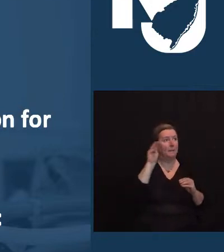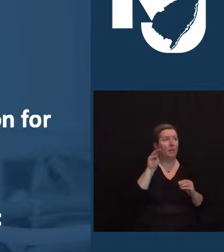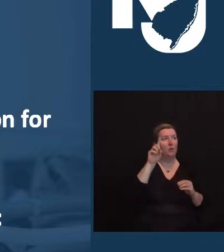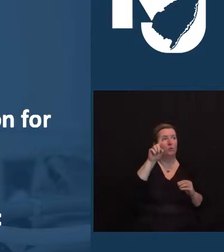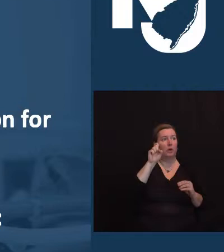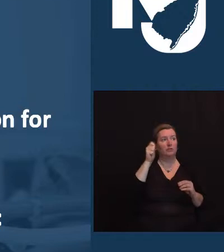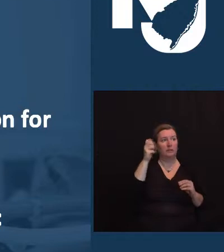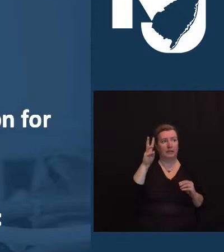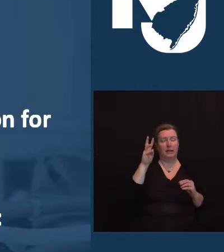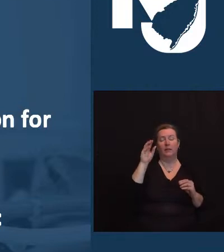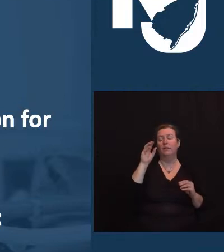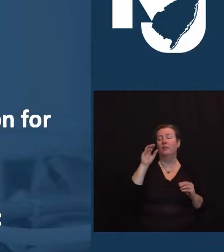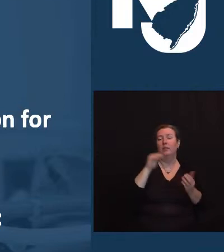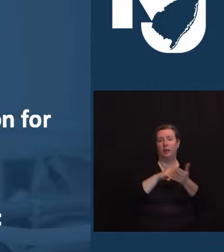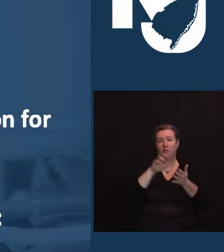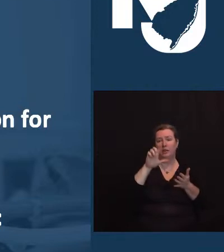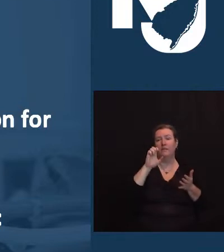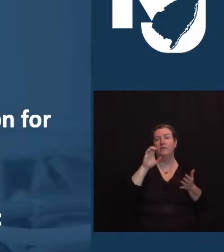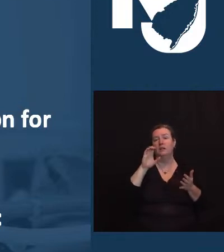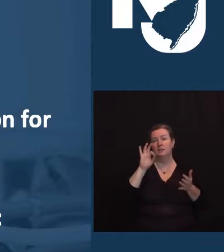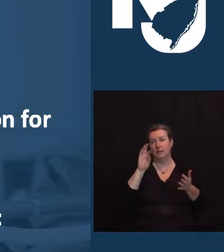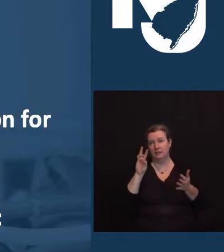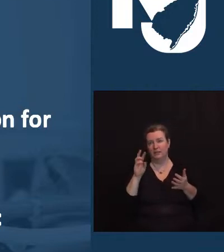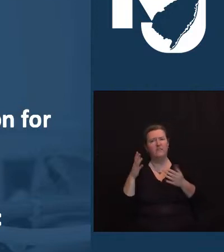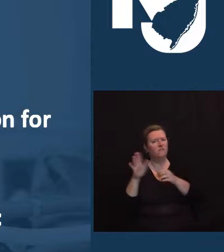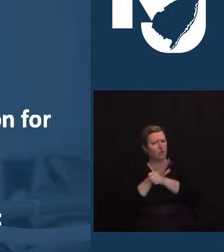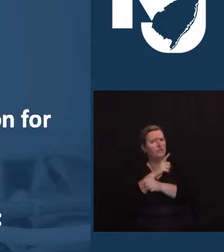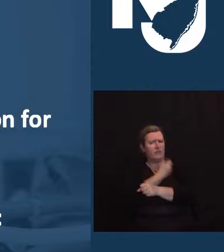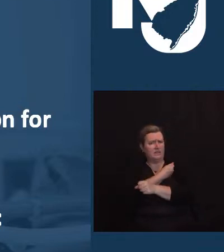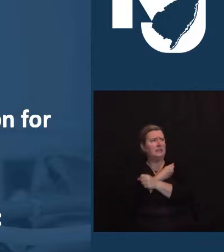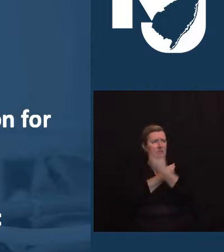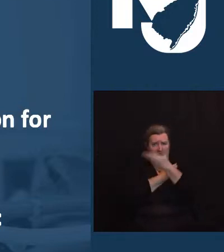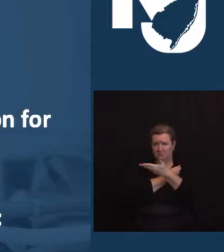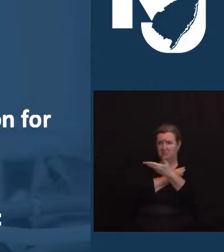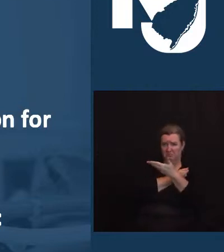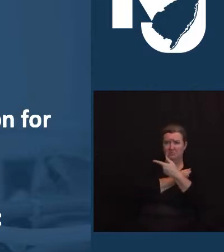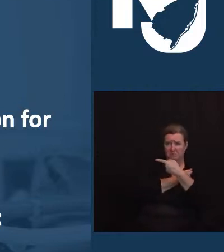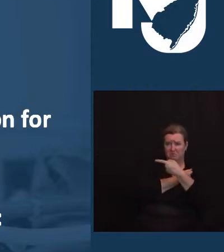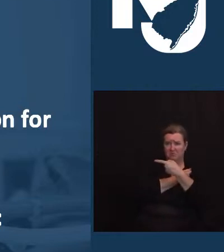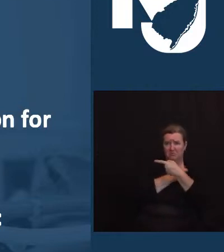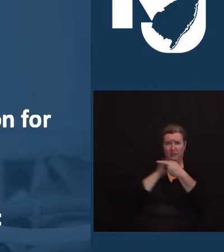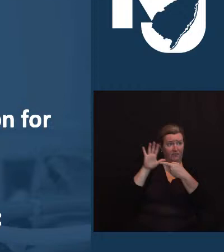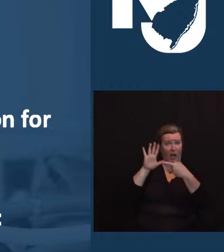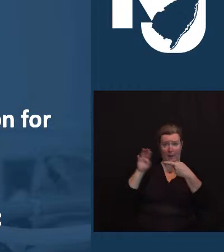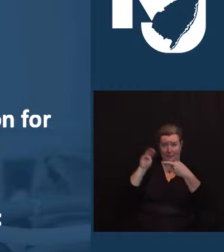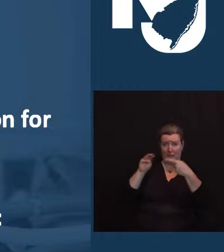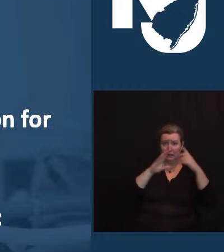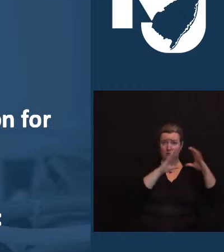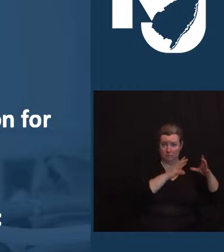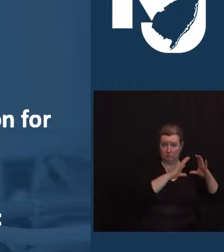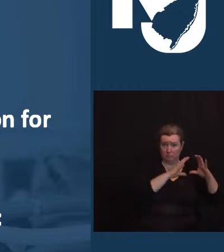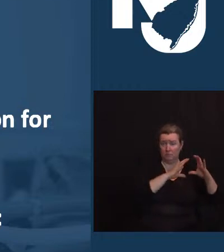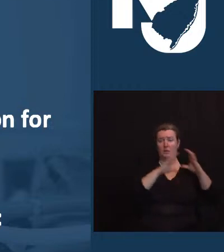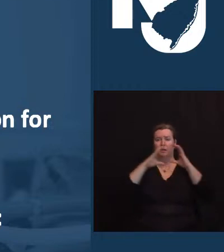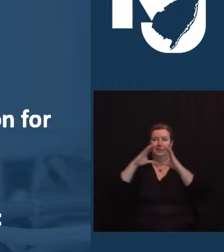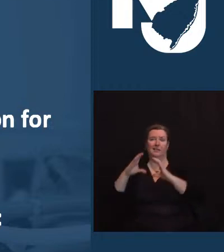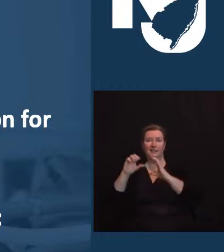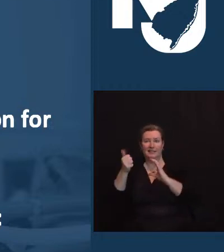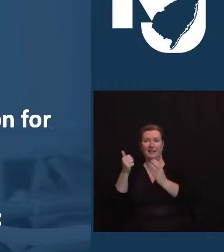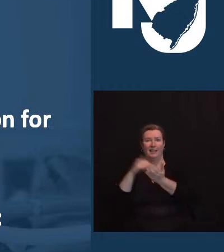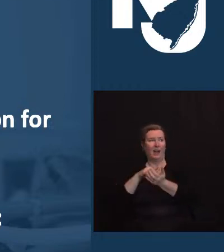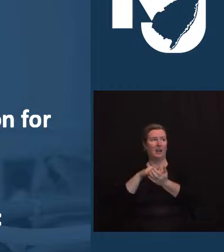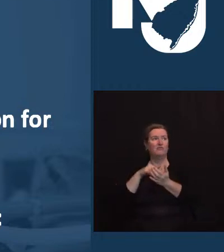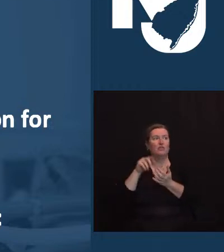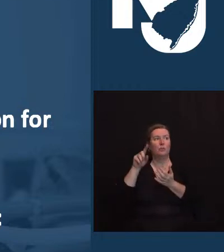5,116,596 individuals were counted as fully vaccinated. Among all of these people, a total of 10,123 have